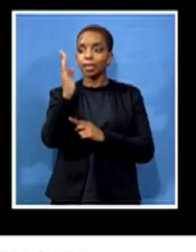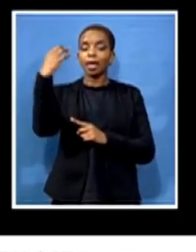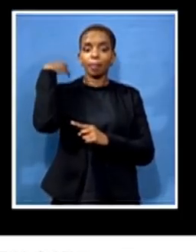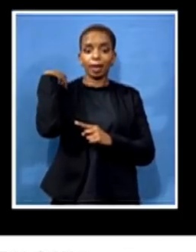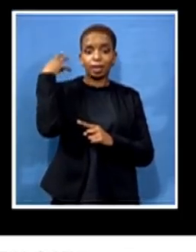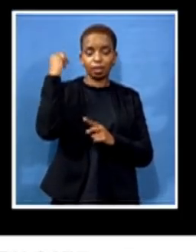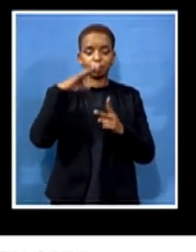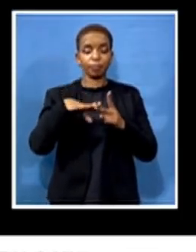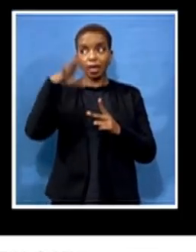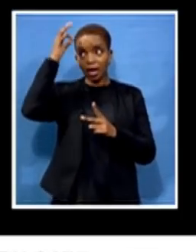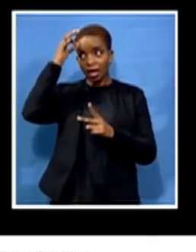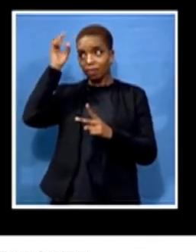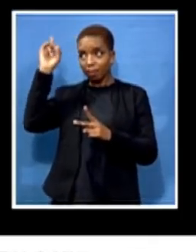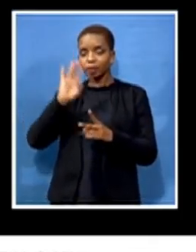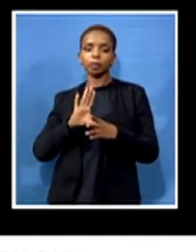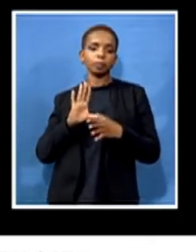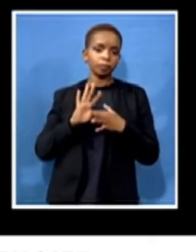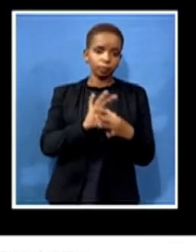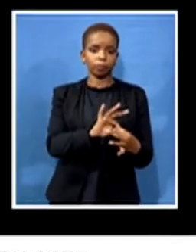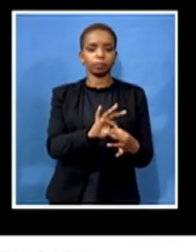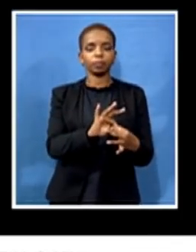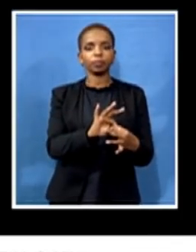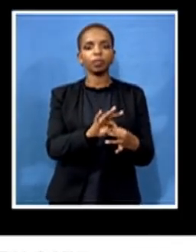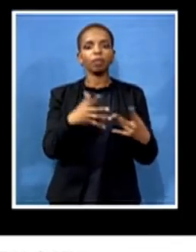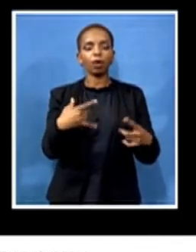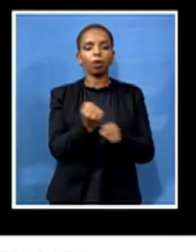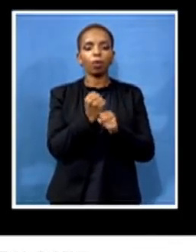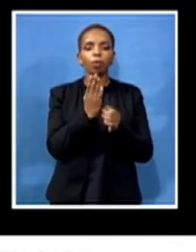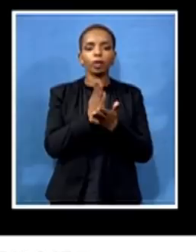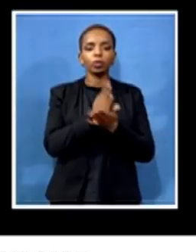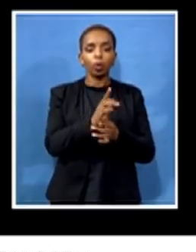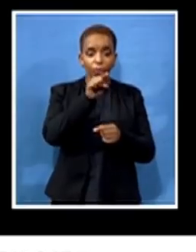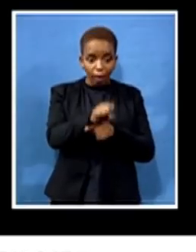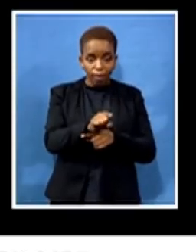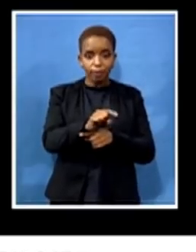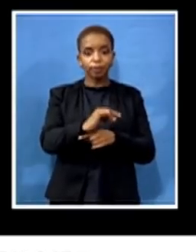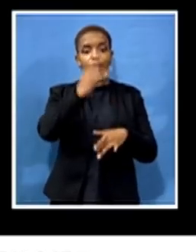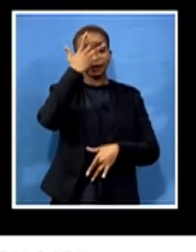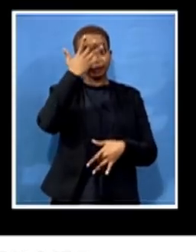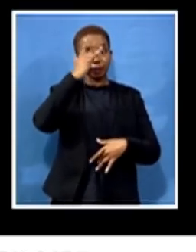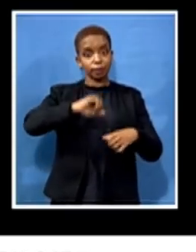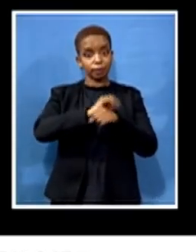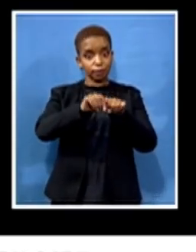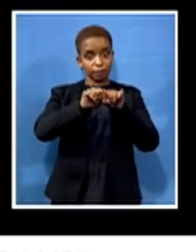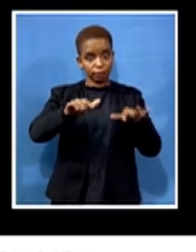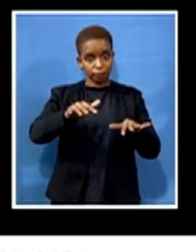that we tackle this pandemic. And I wish underscore